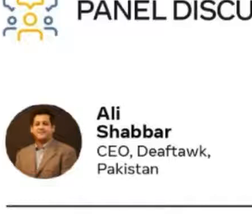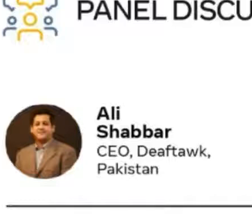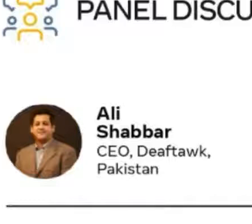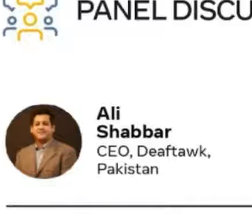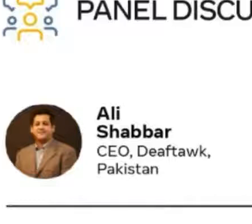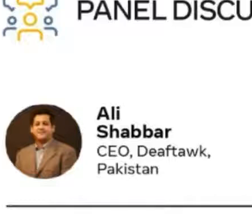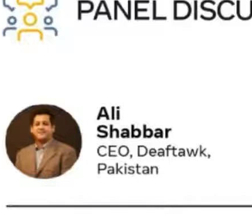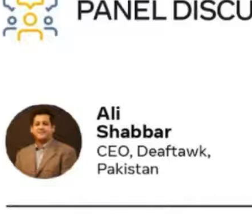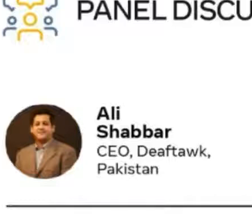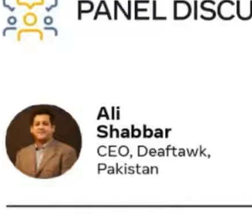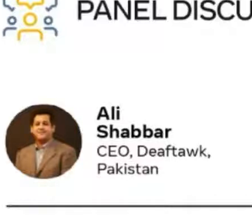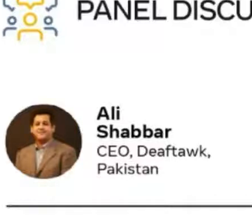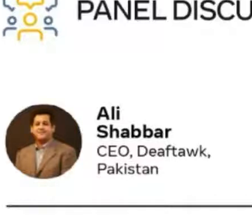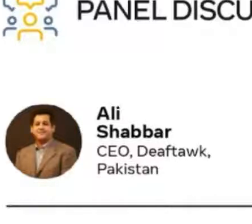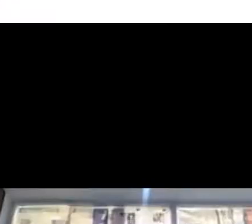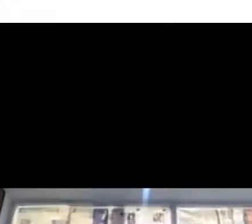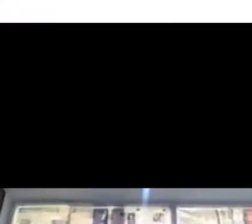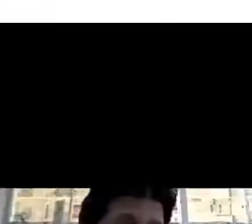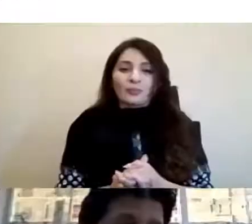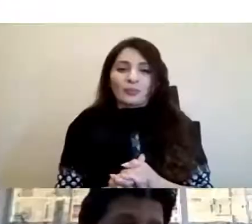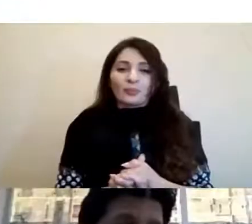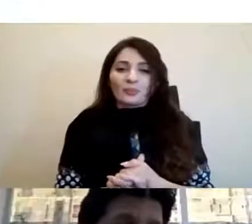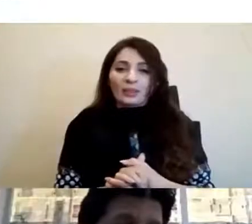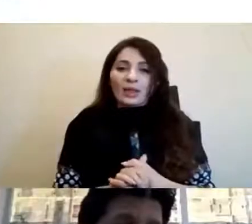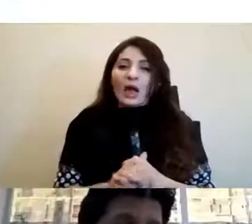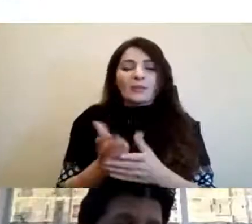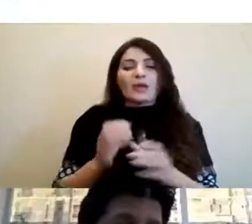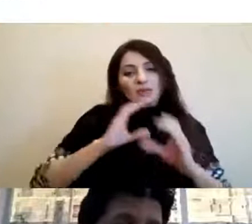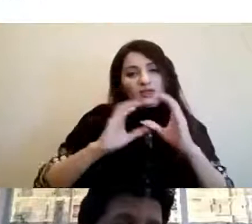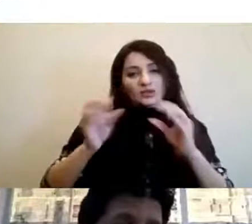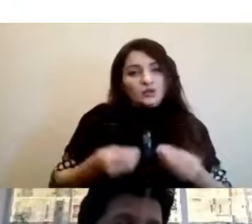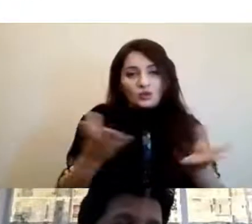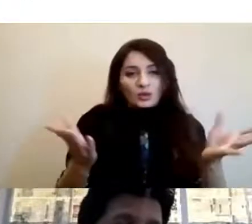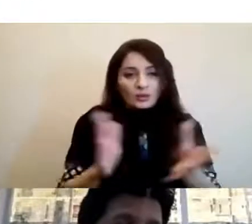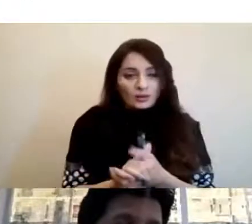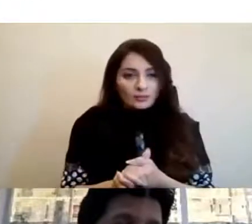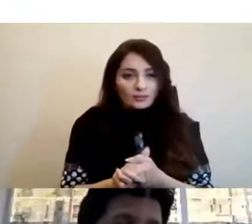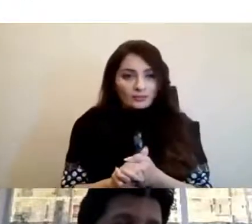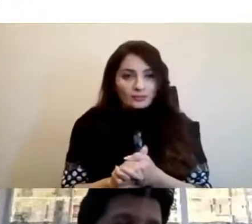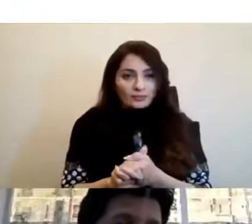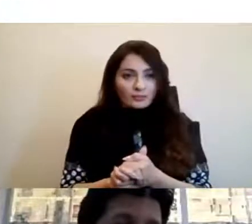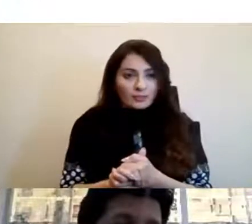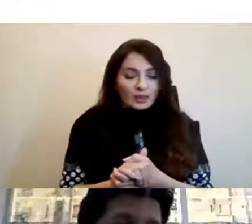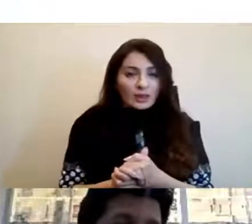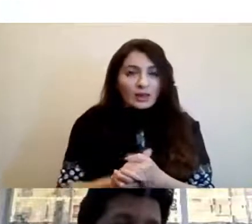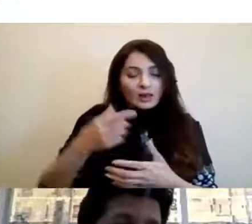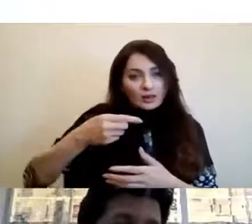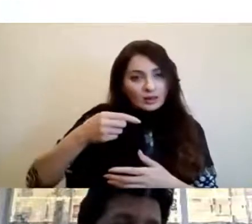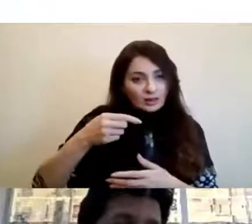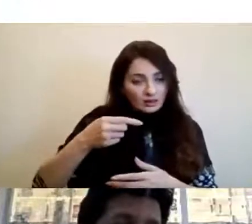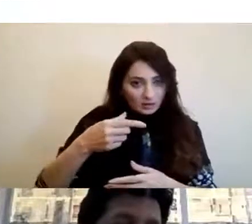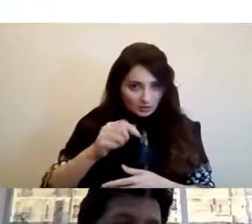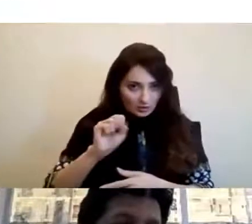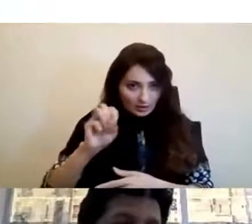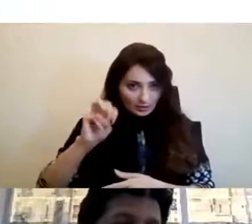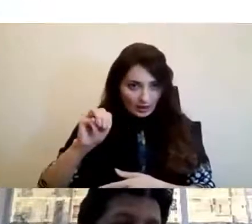today. And let me dive straight into our discussion. So as we saw from the GSMA's presentation, it